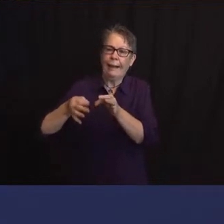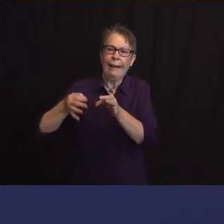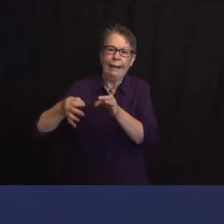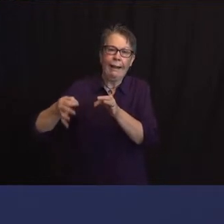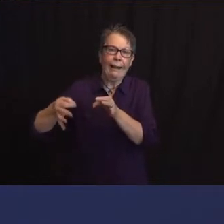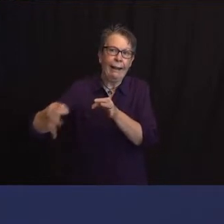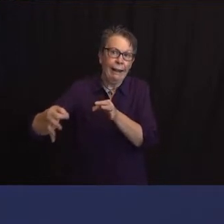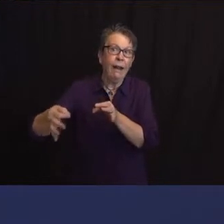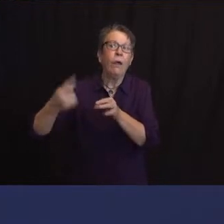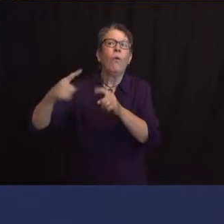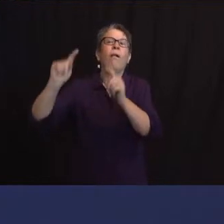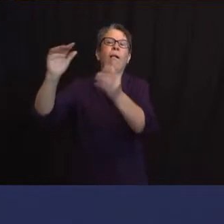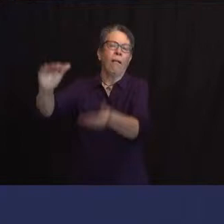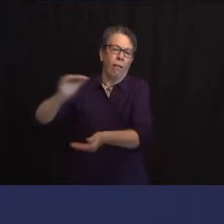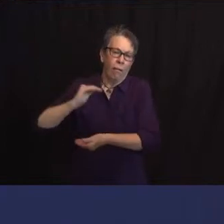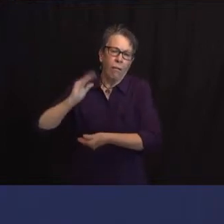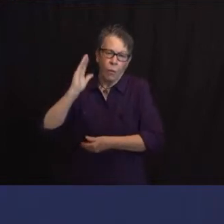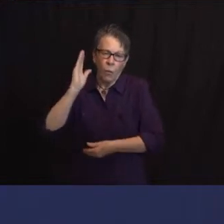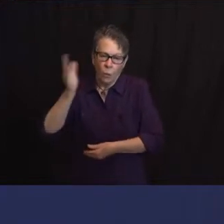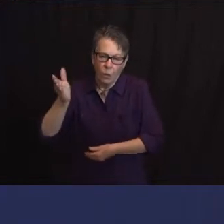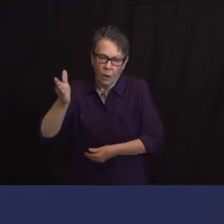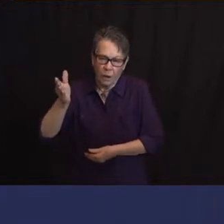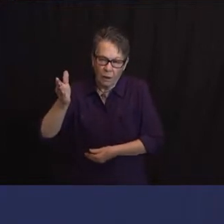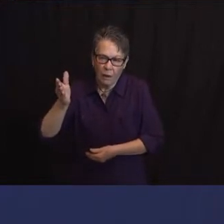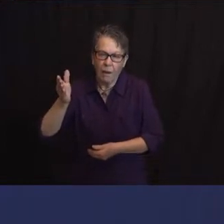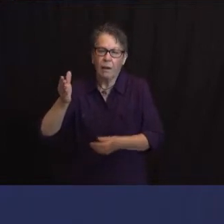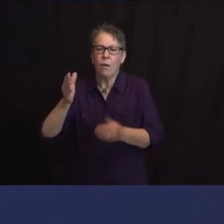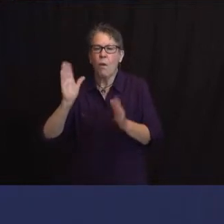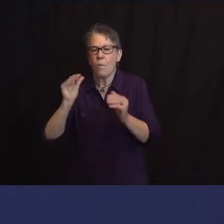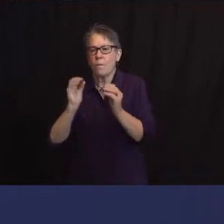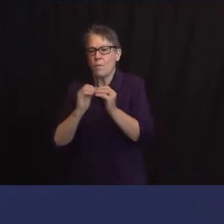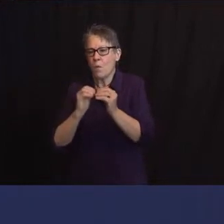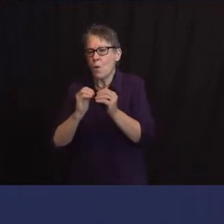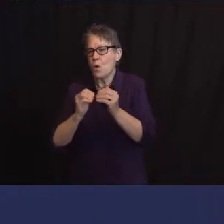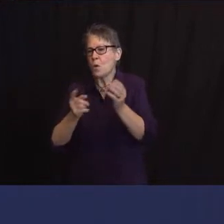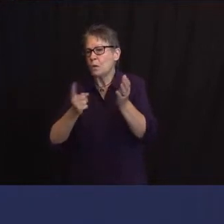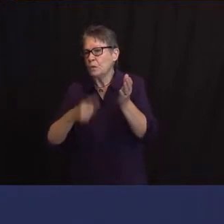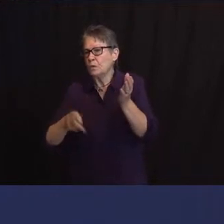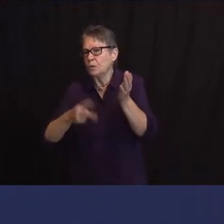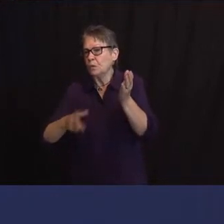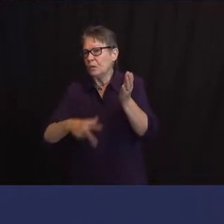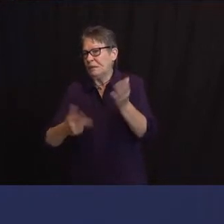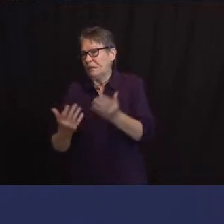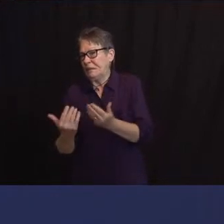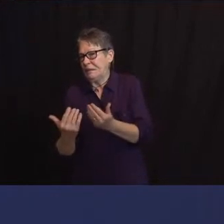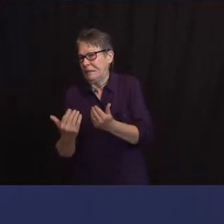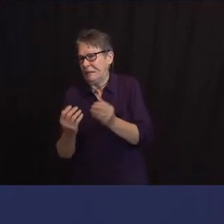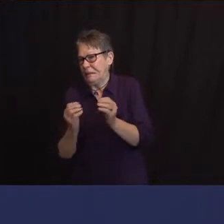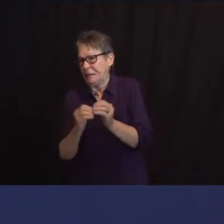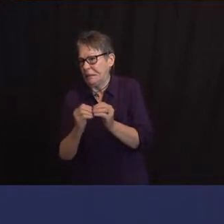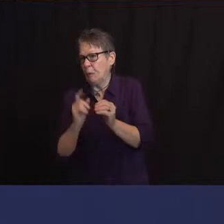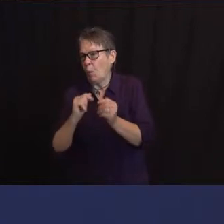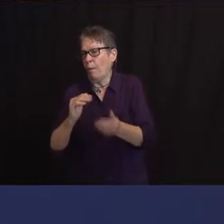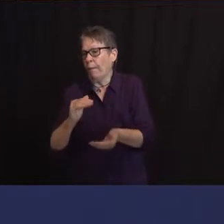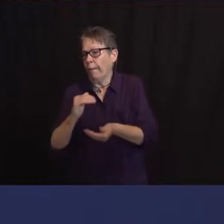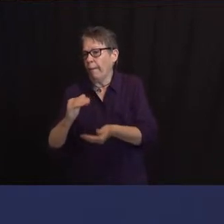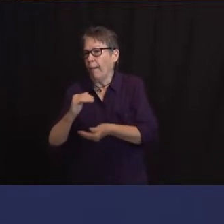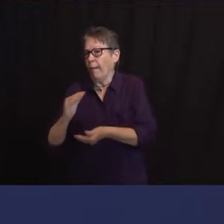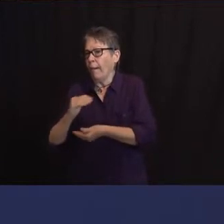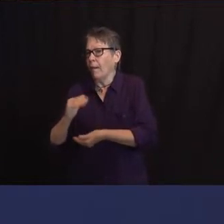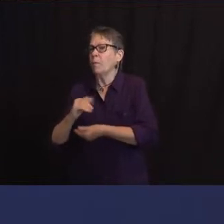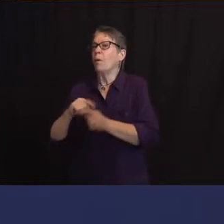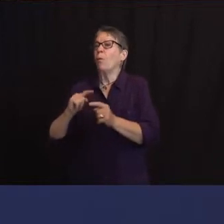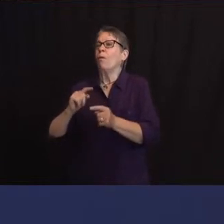the next few weeks feel like they're going to be lighter than we would like for sure. As we look at our objective of by the end of June